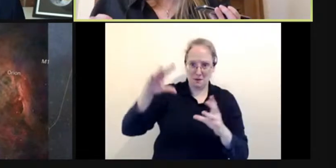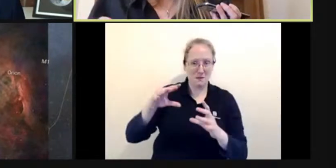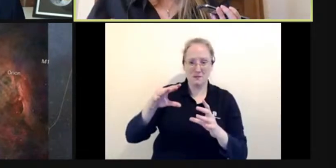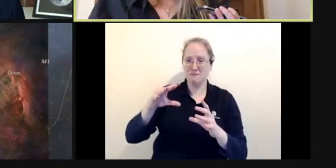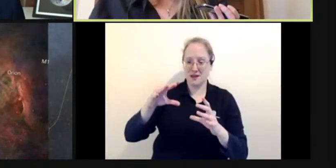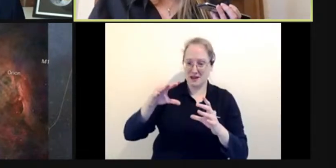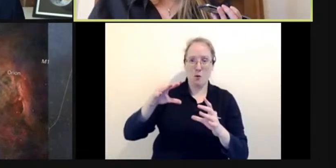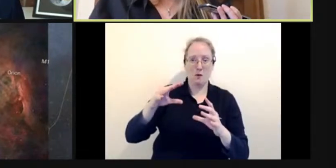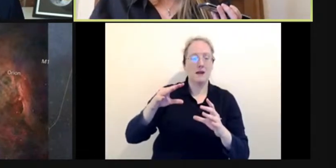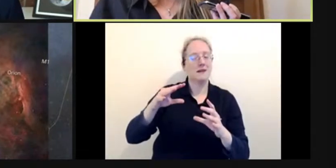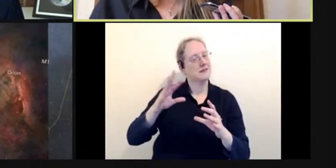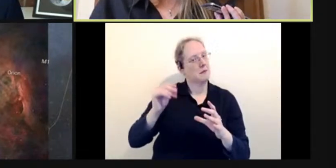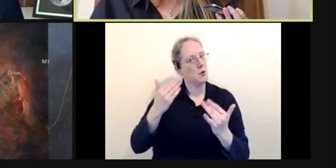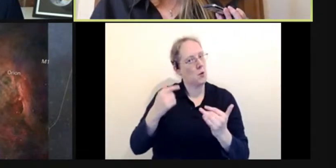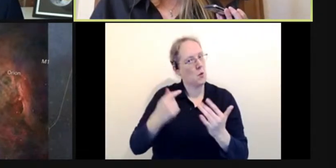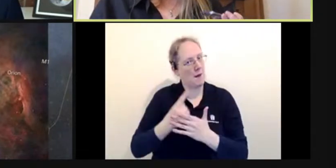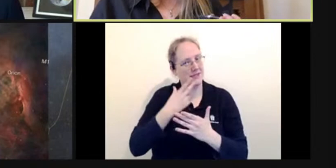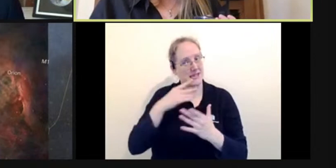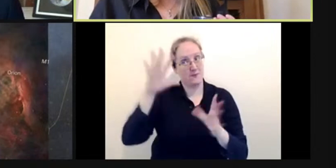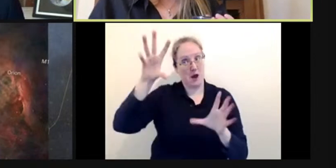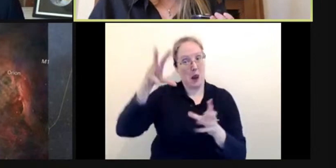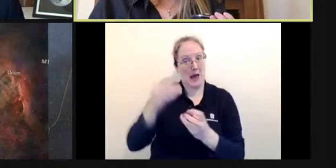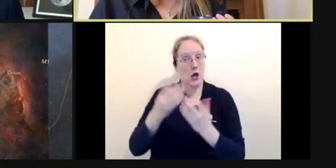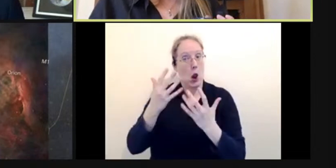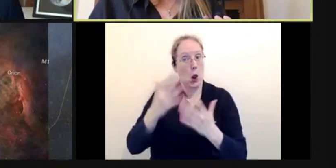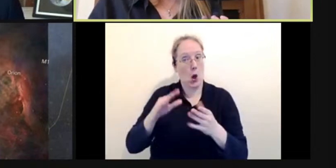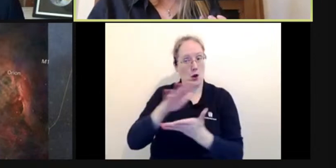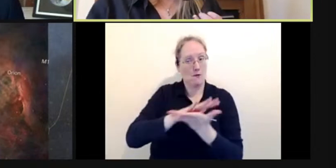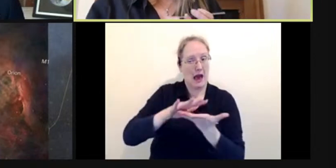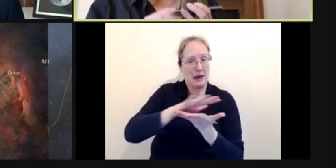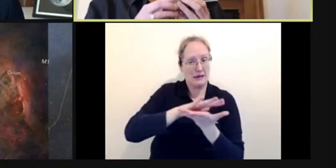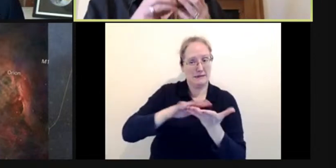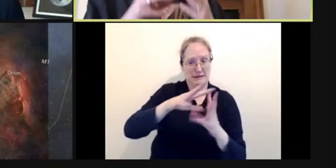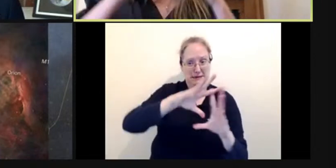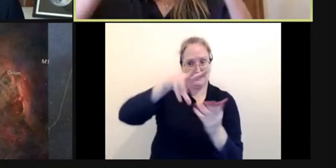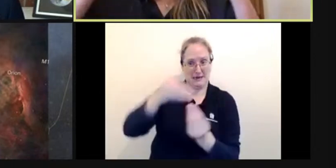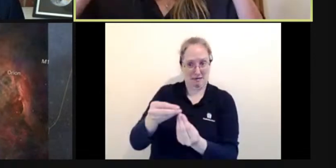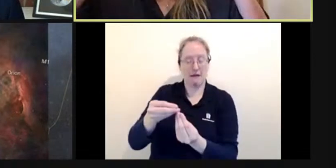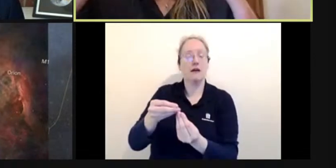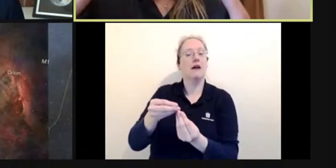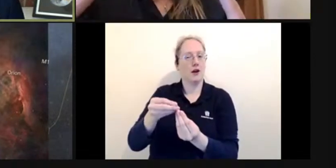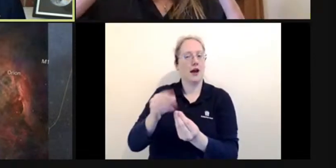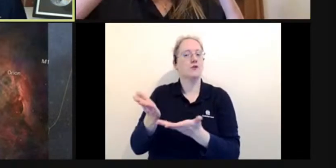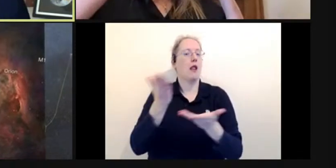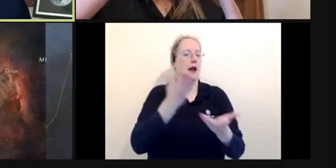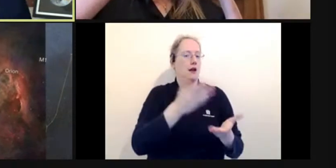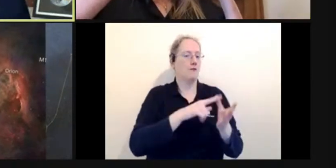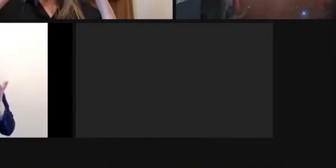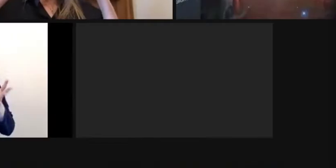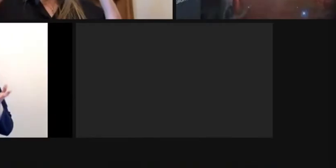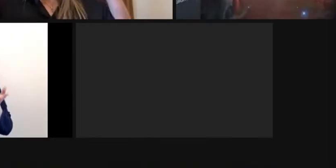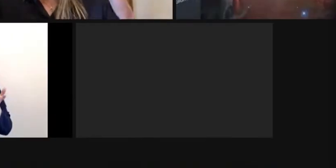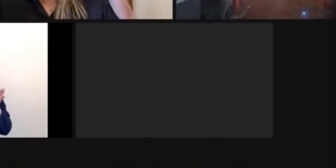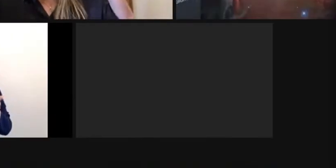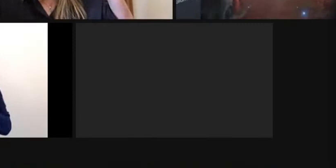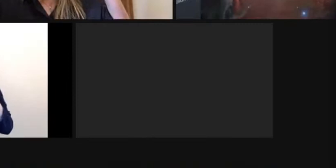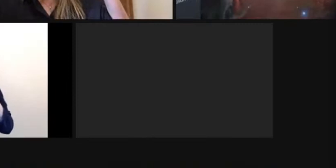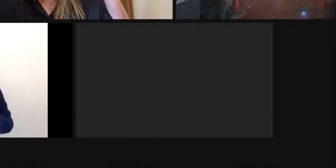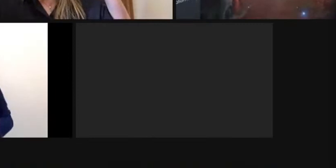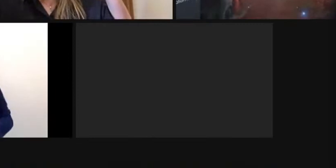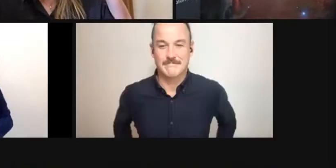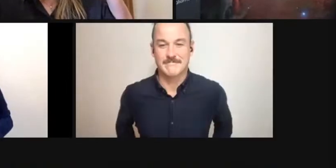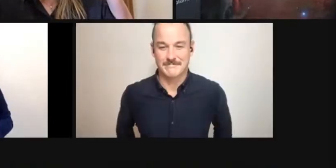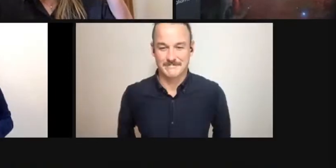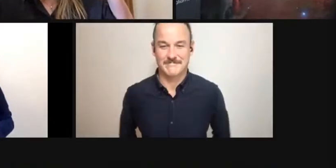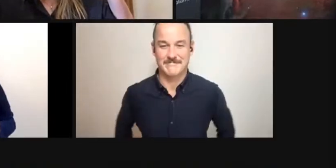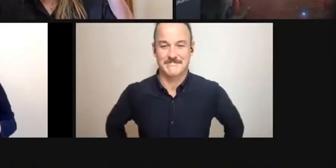I might hand it over to you to navigate them to Abel. Sure. All right. But before